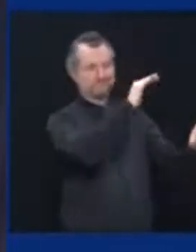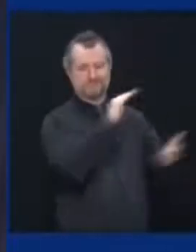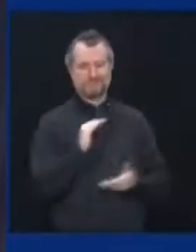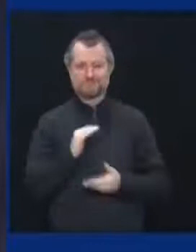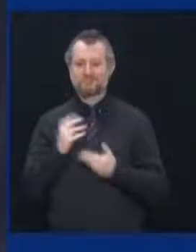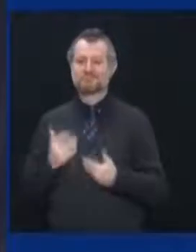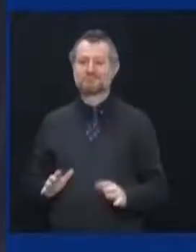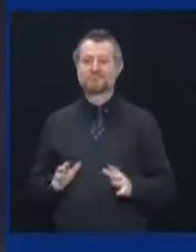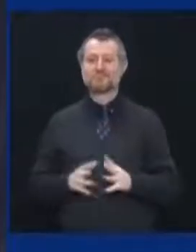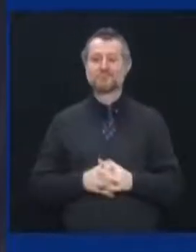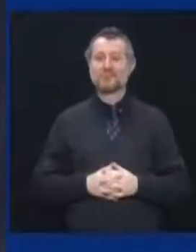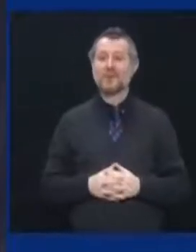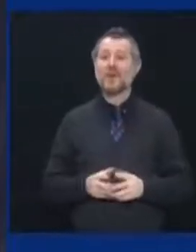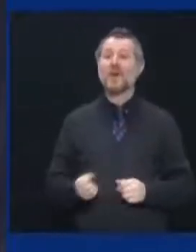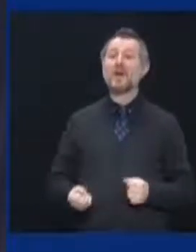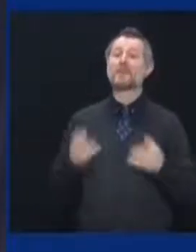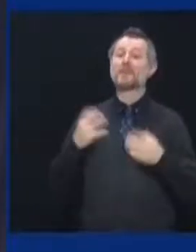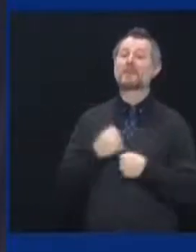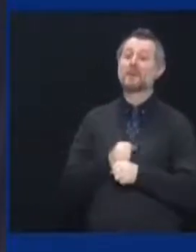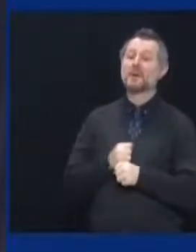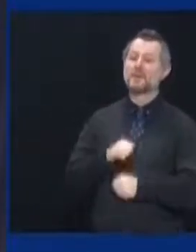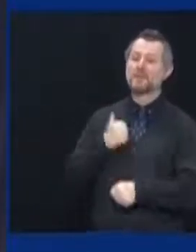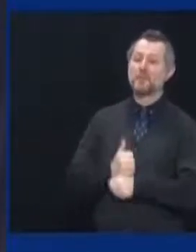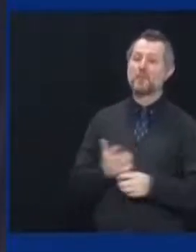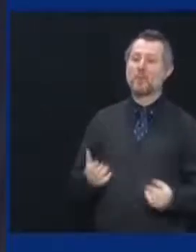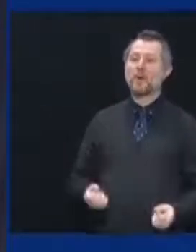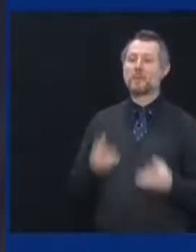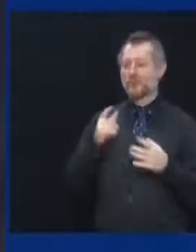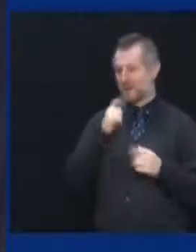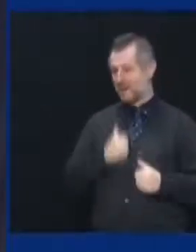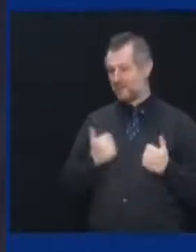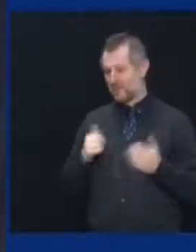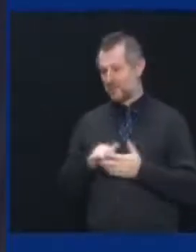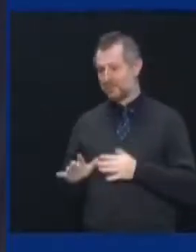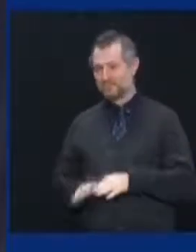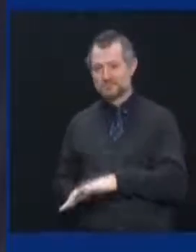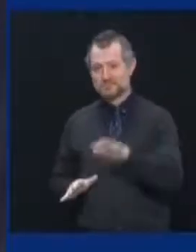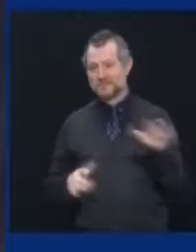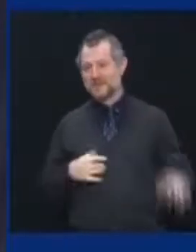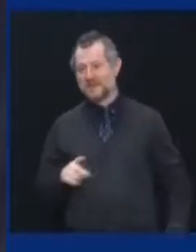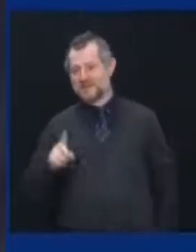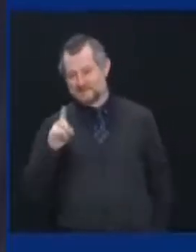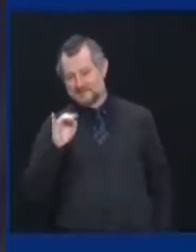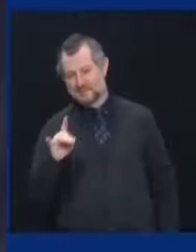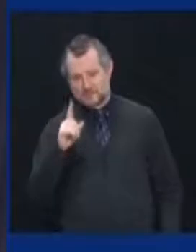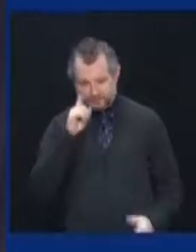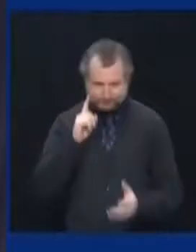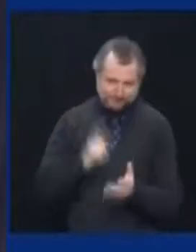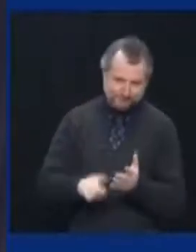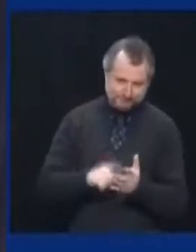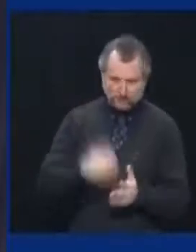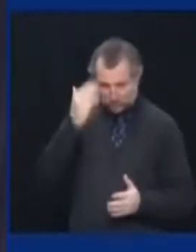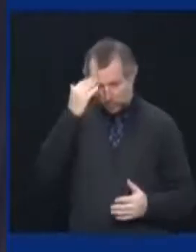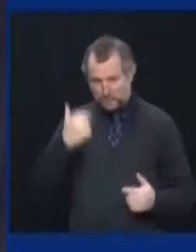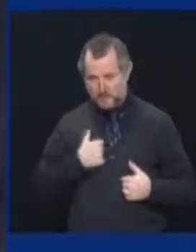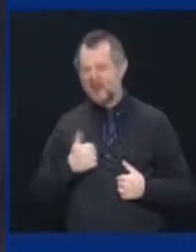to population. But we tried that. You know me, Juliet, I've tried